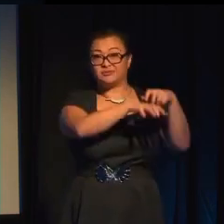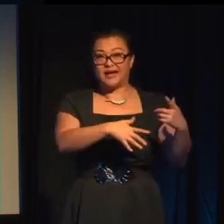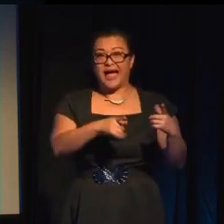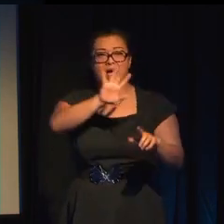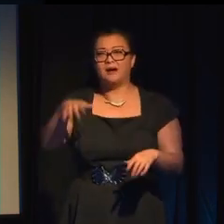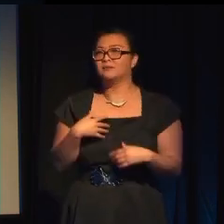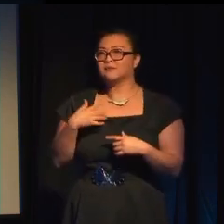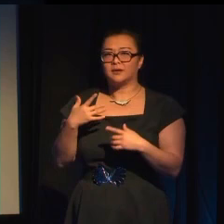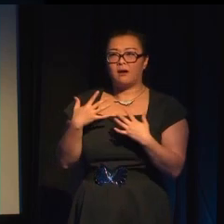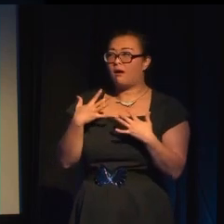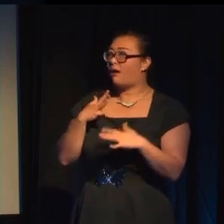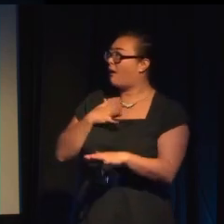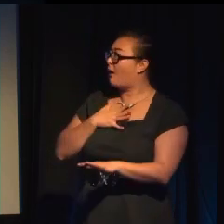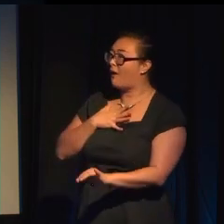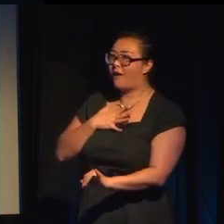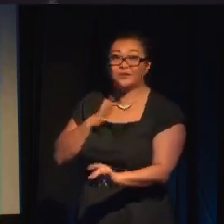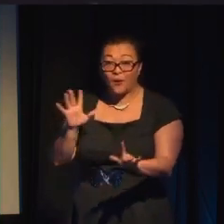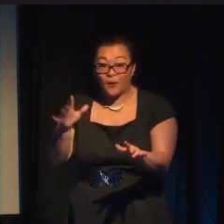No, it gets worse. It gets really worse.